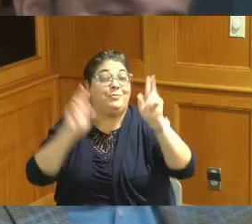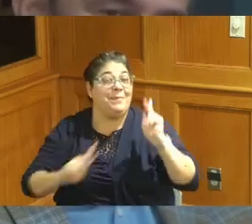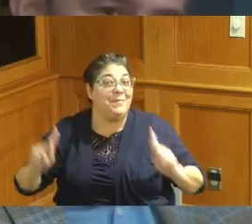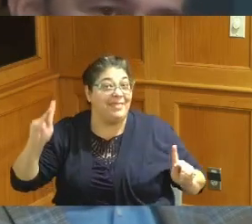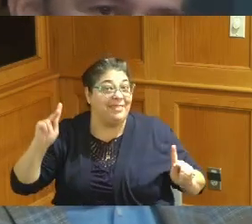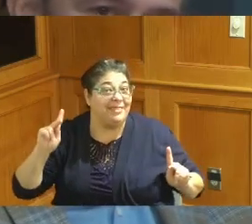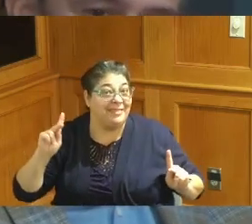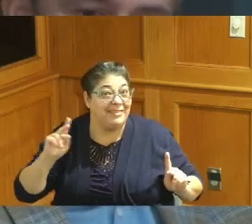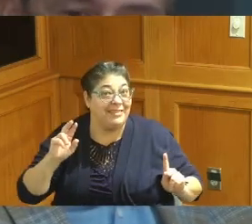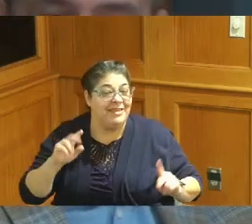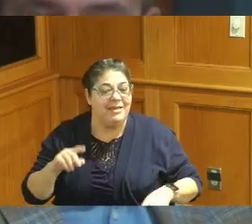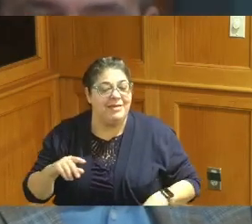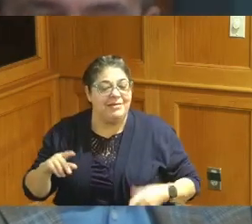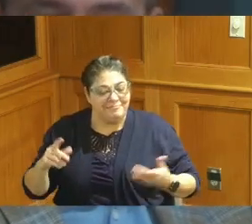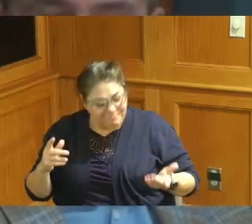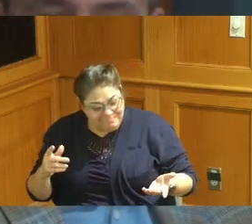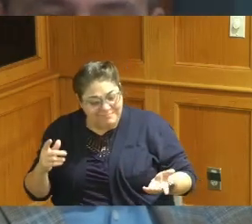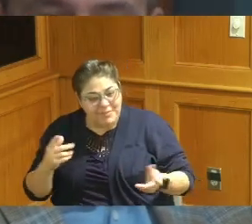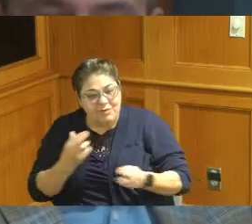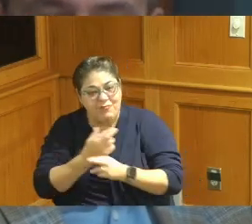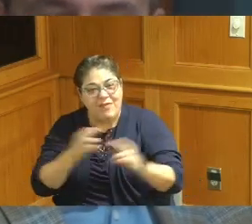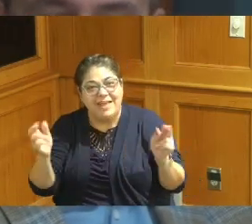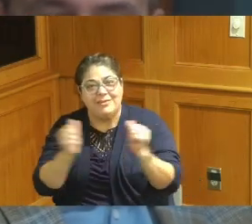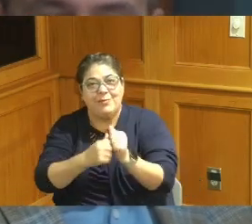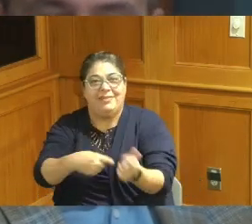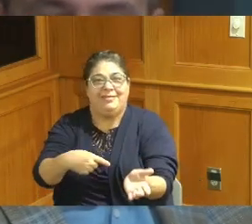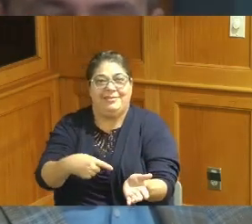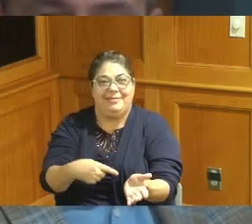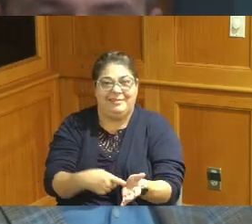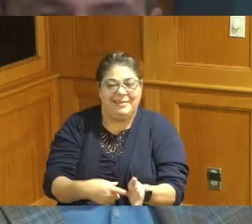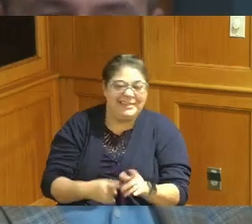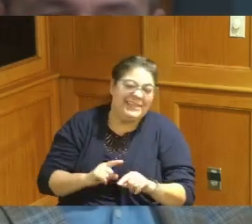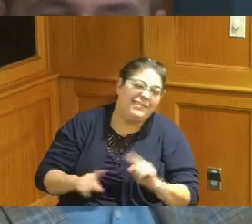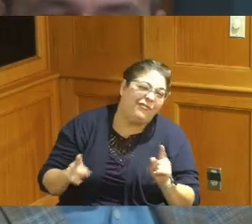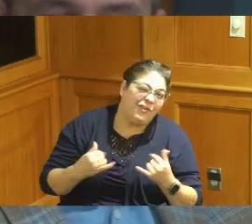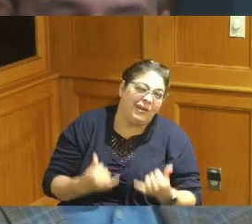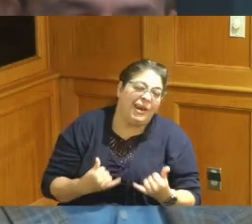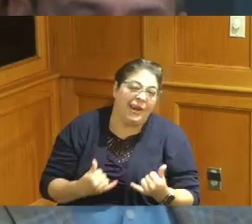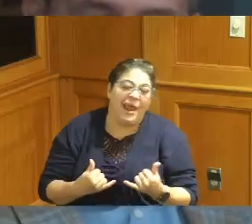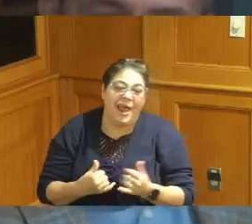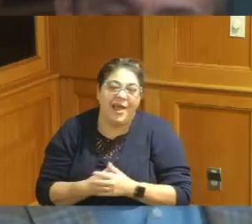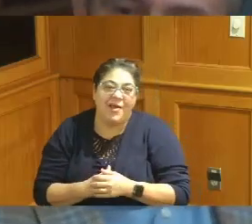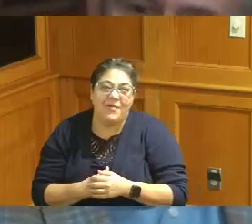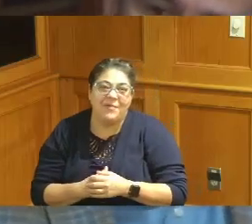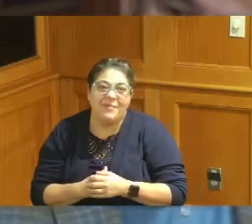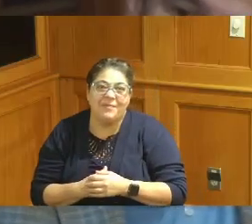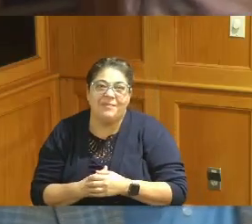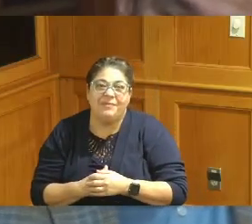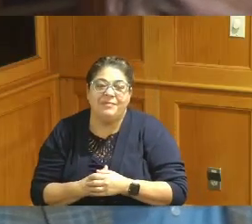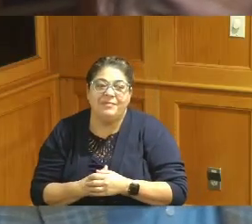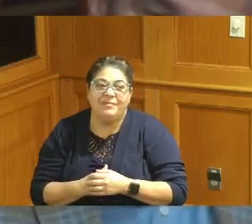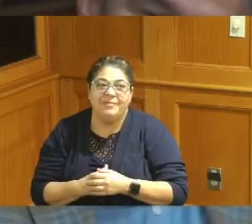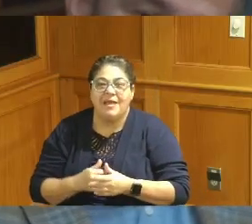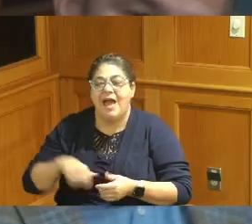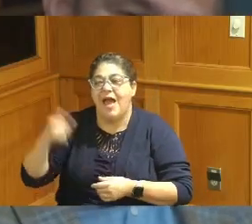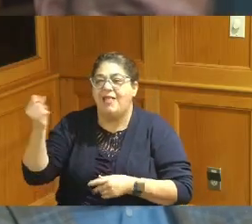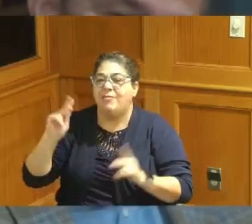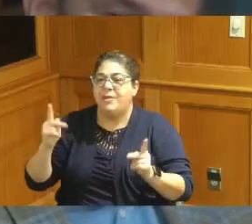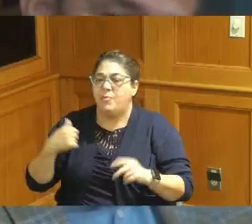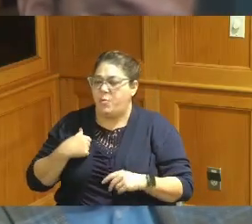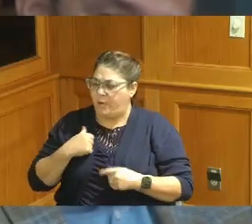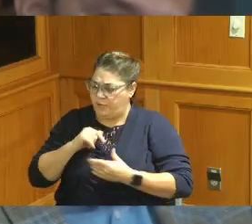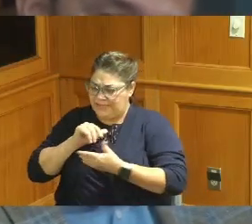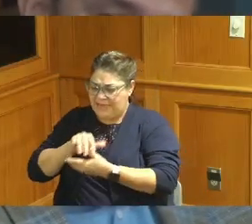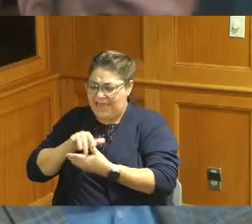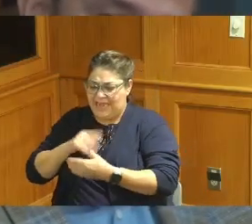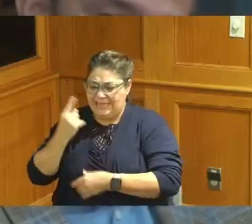it, like you indicated, now it's a different, I was talking to another elected official, said, oh, we were studying